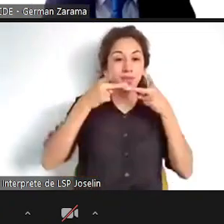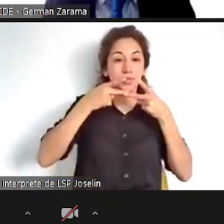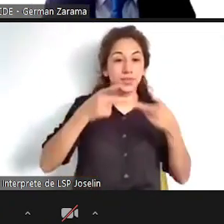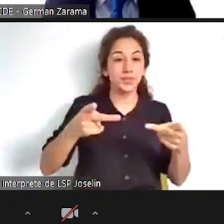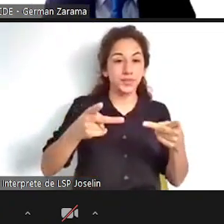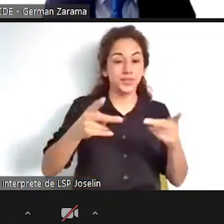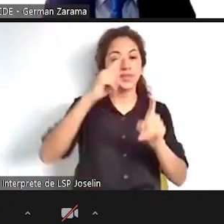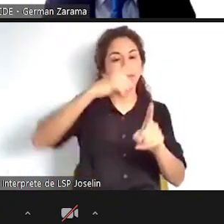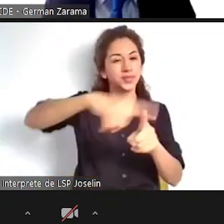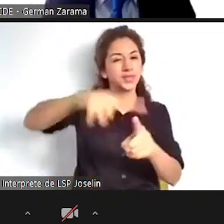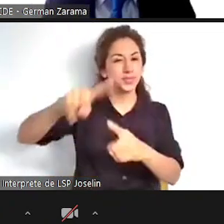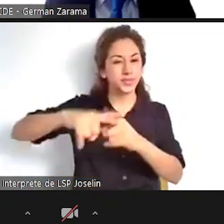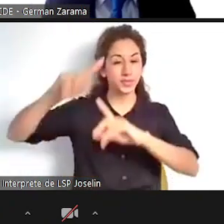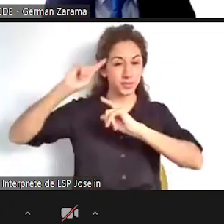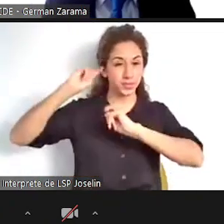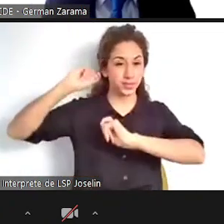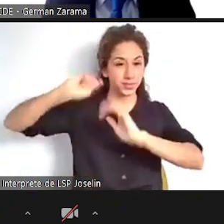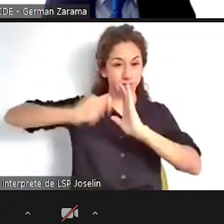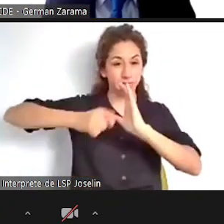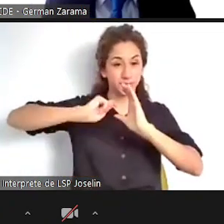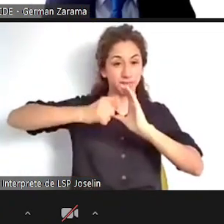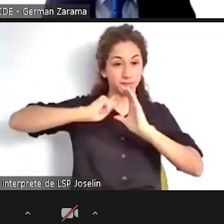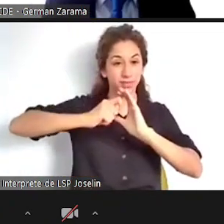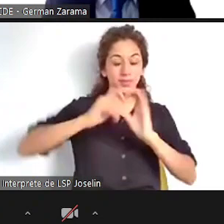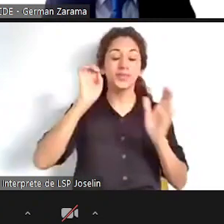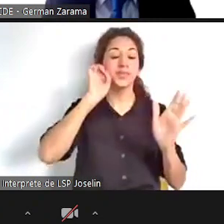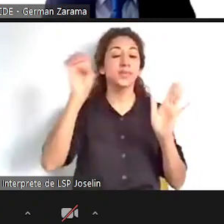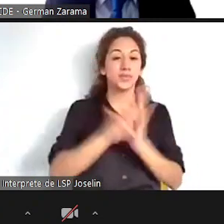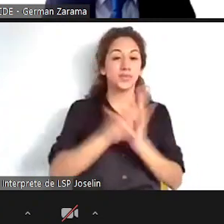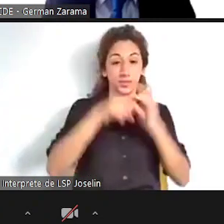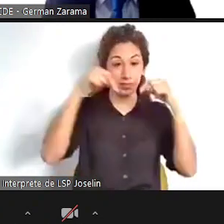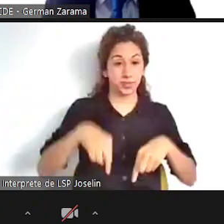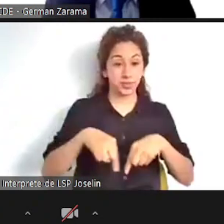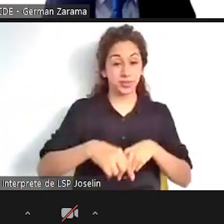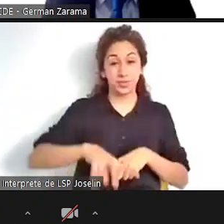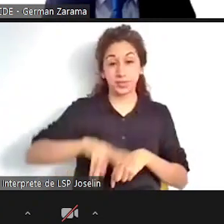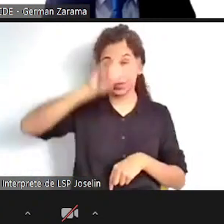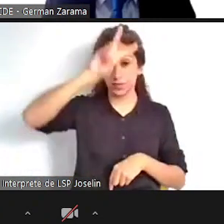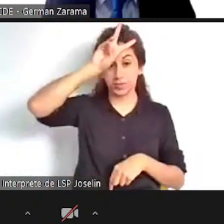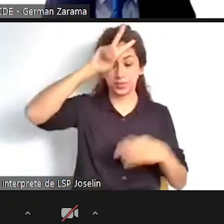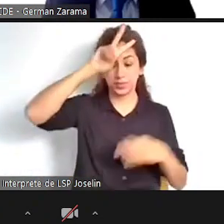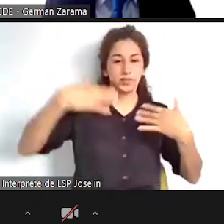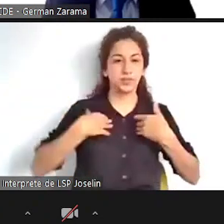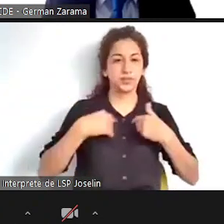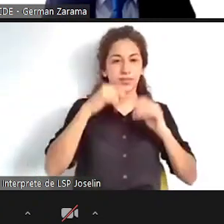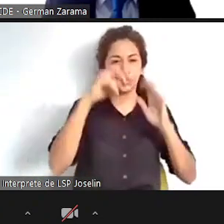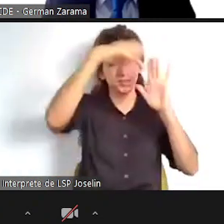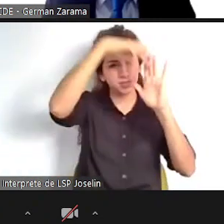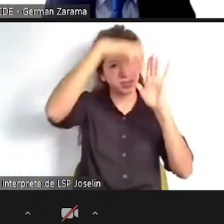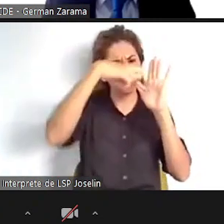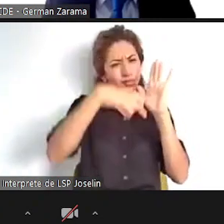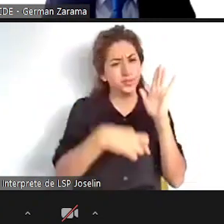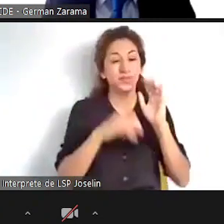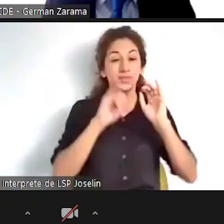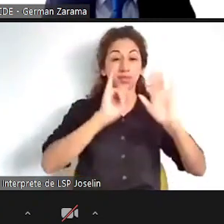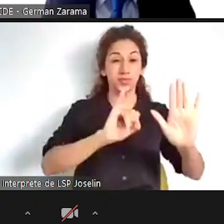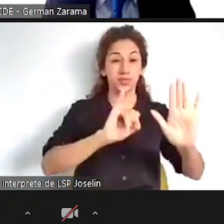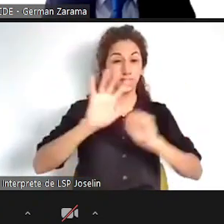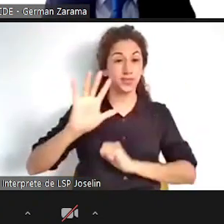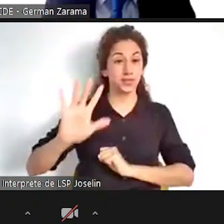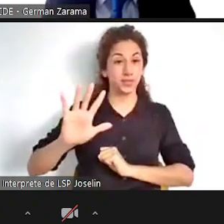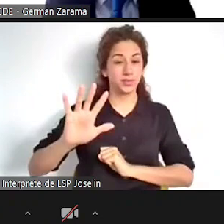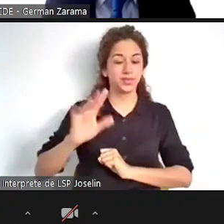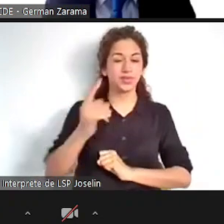been disseminating and the different workshops that we have had for example today peru is in the 65th